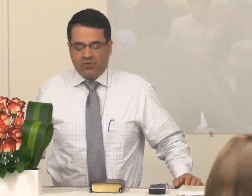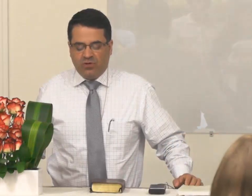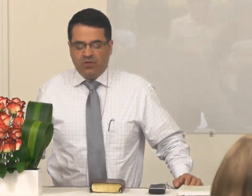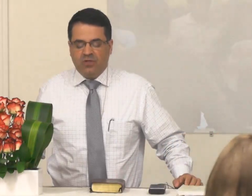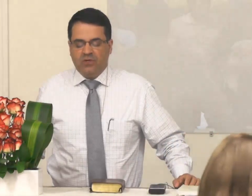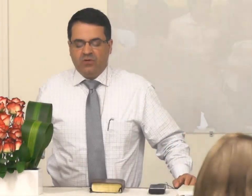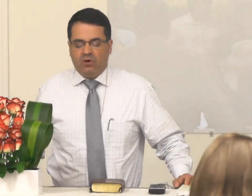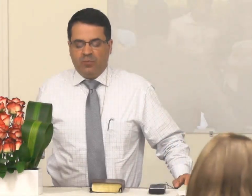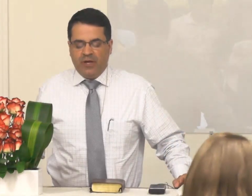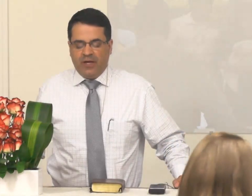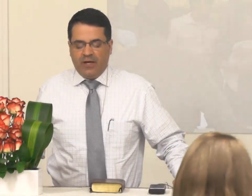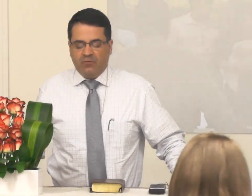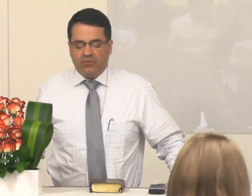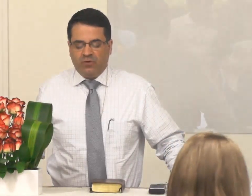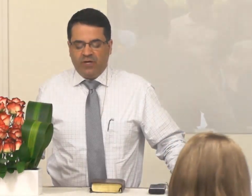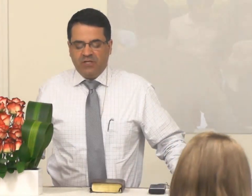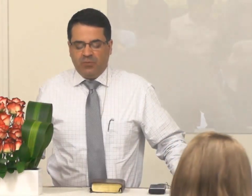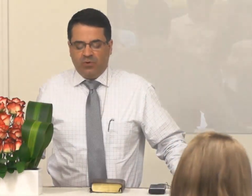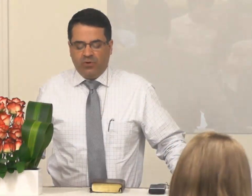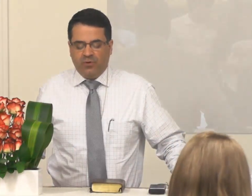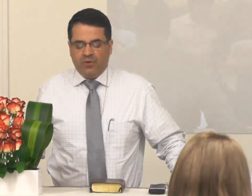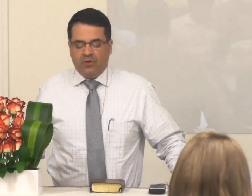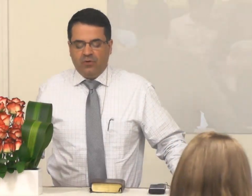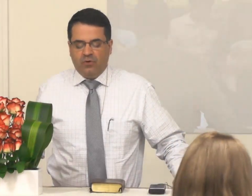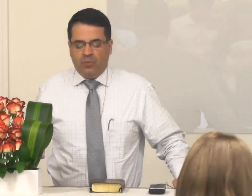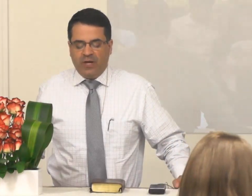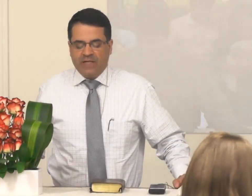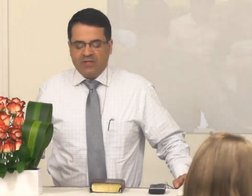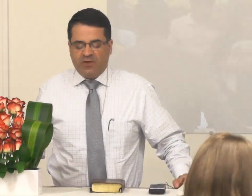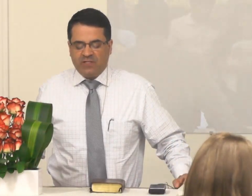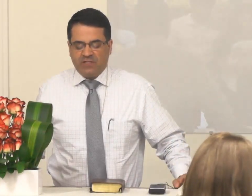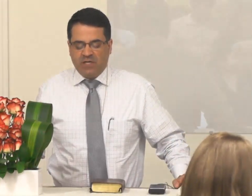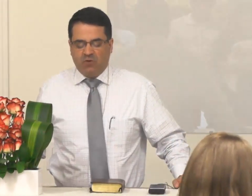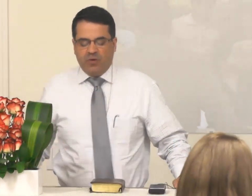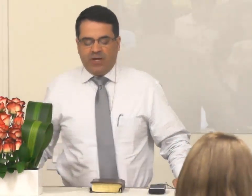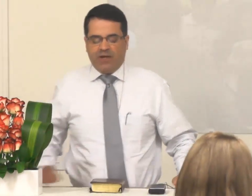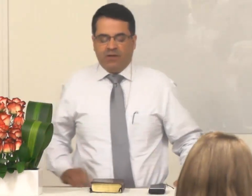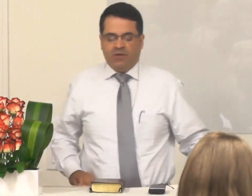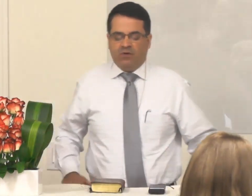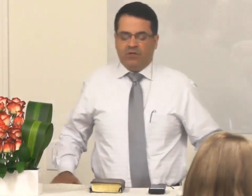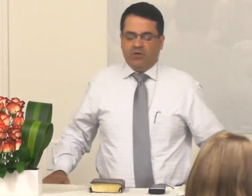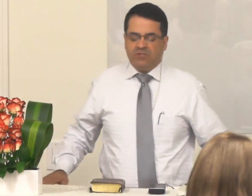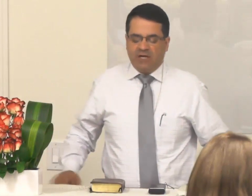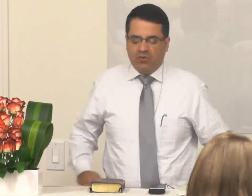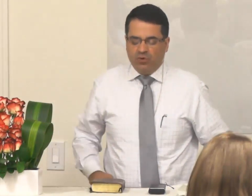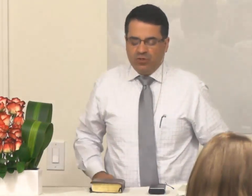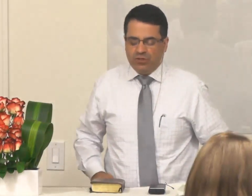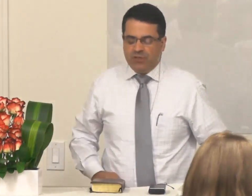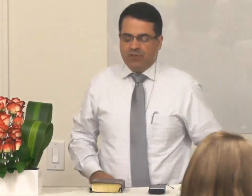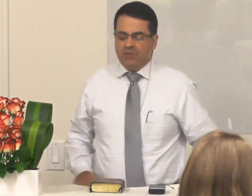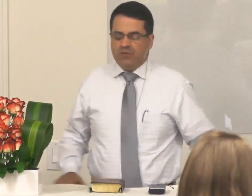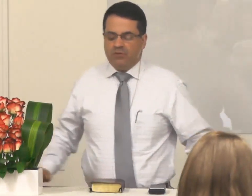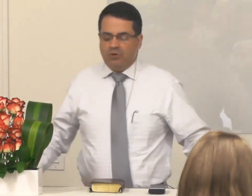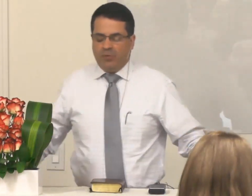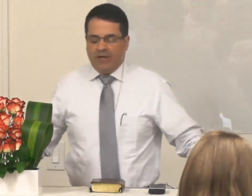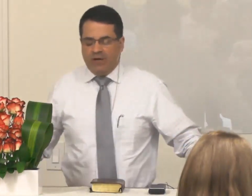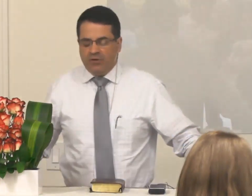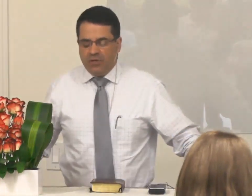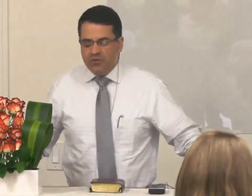and reach them, operate your great love, operate salvation,